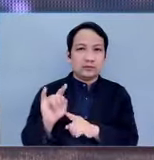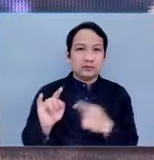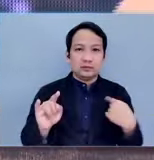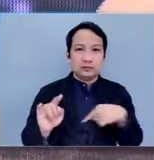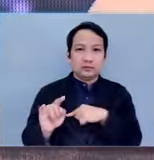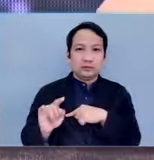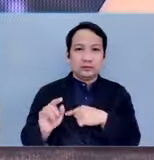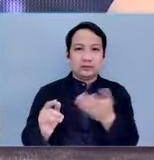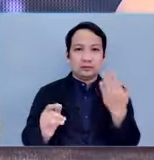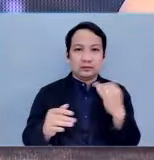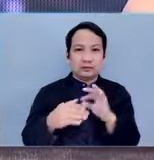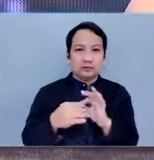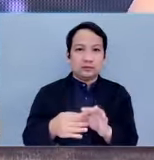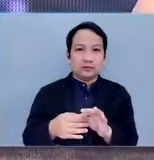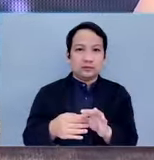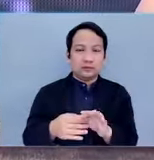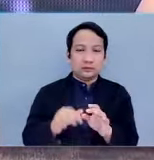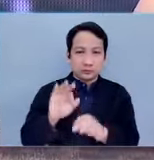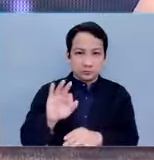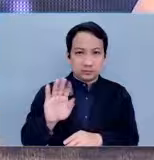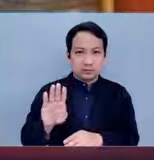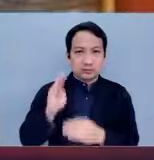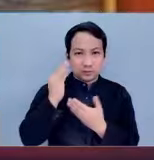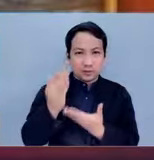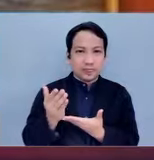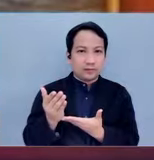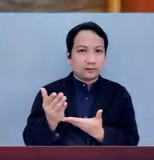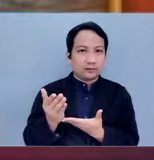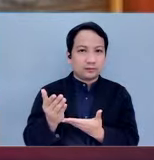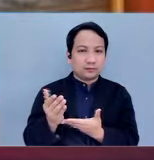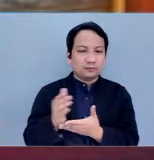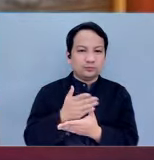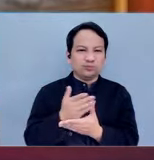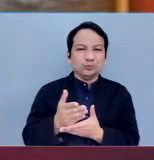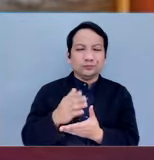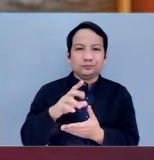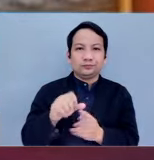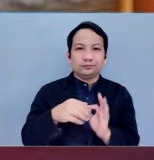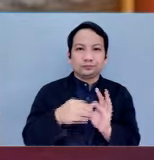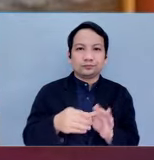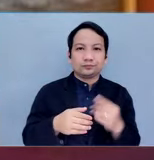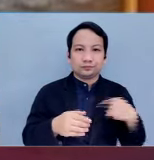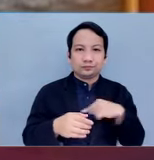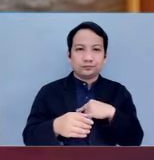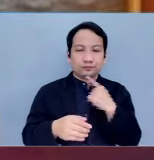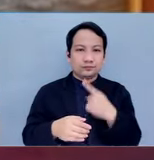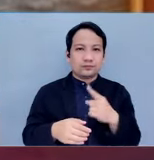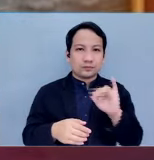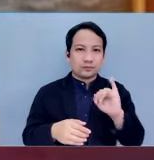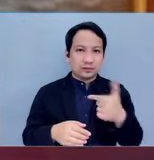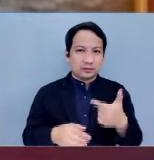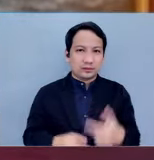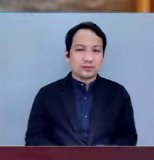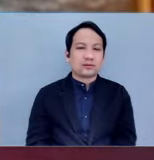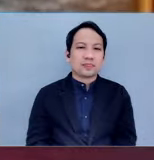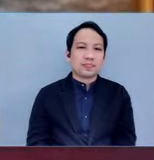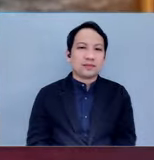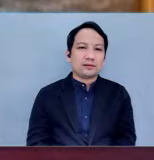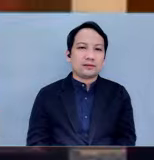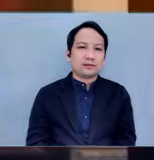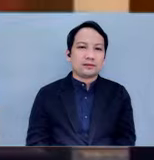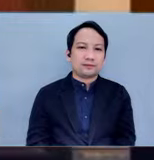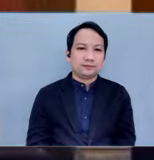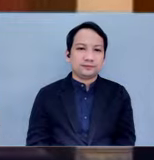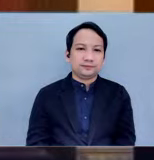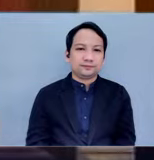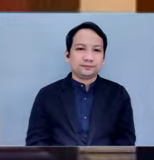yung our Facebook page. Just search in marchpal.art. Also in our Instagram po, it's marchpal. Marge Pal.